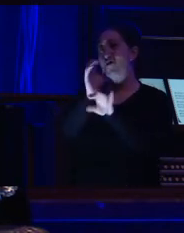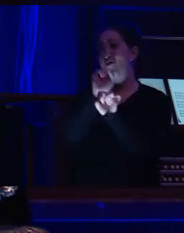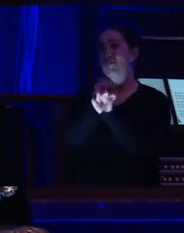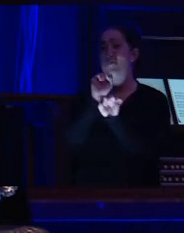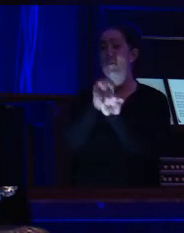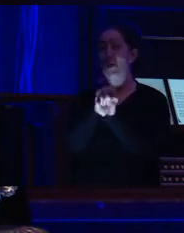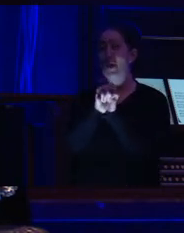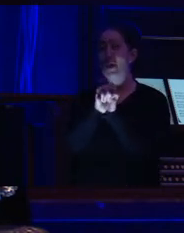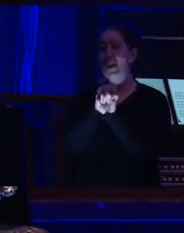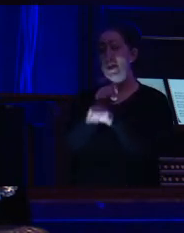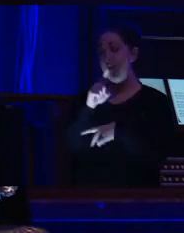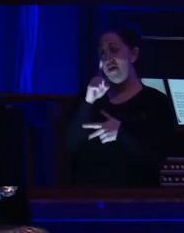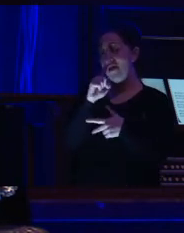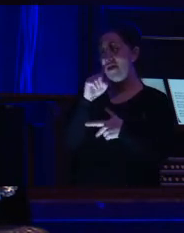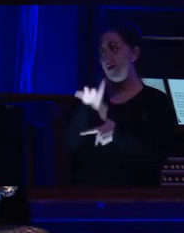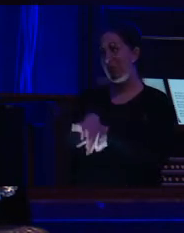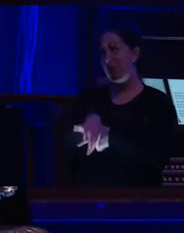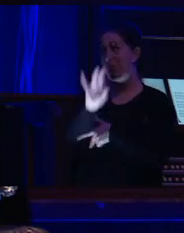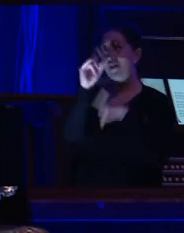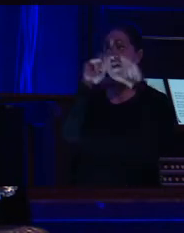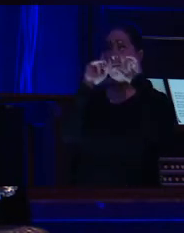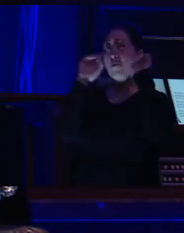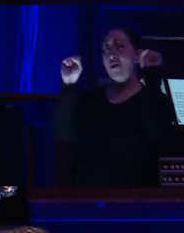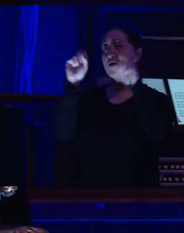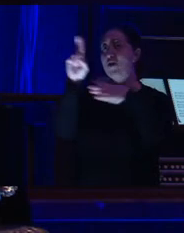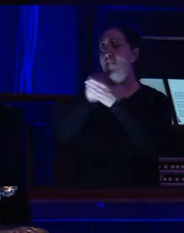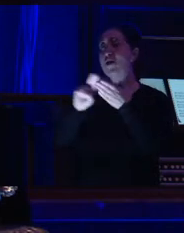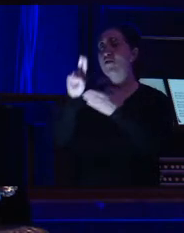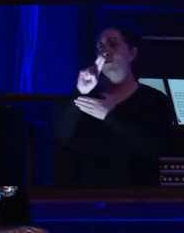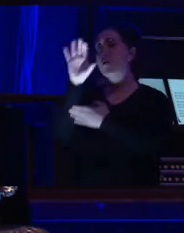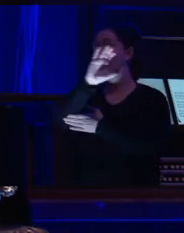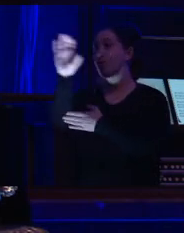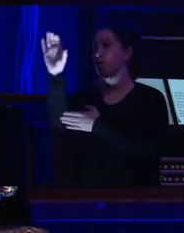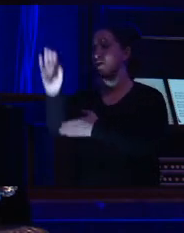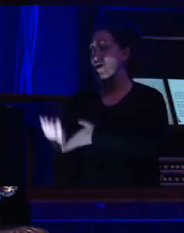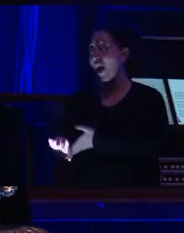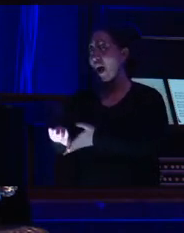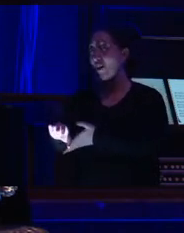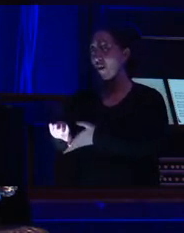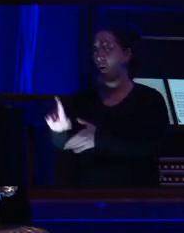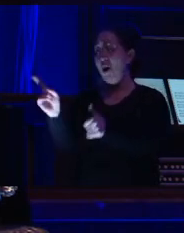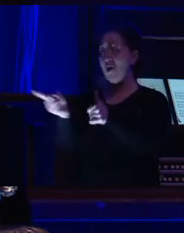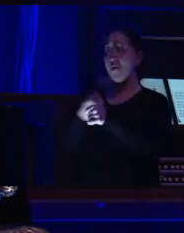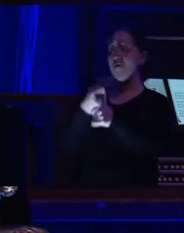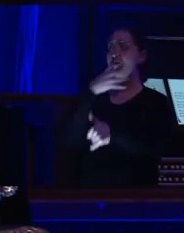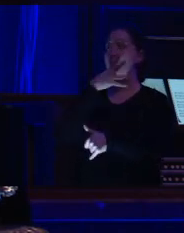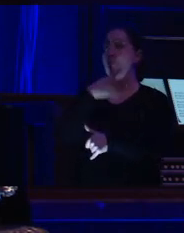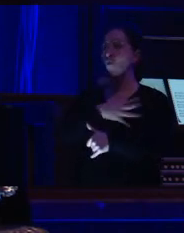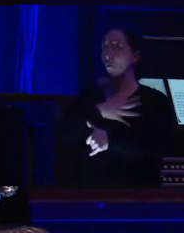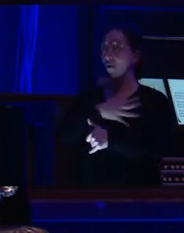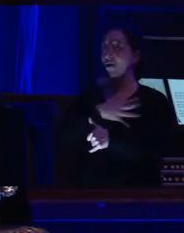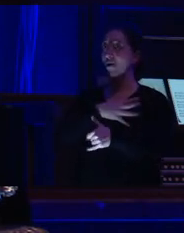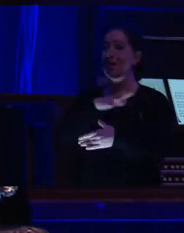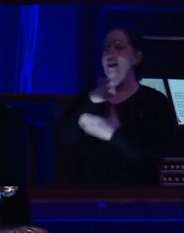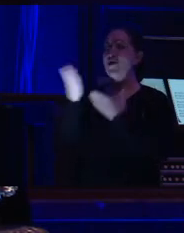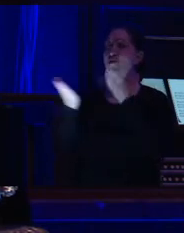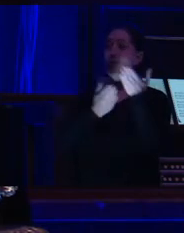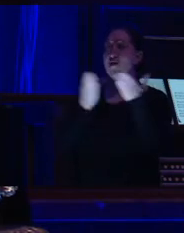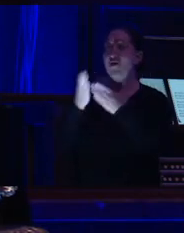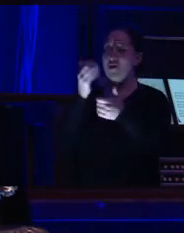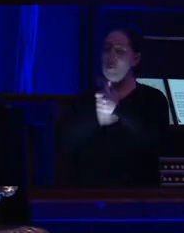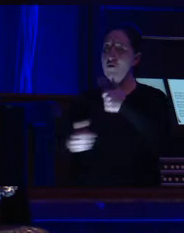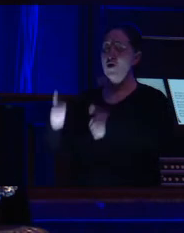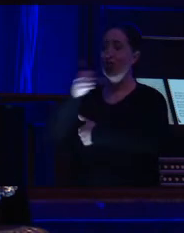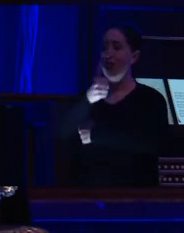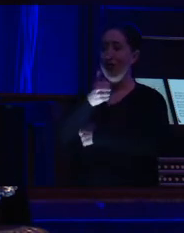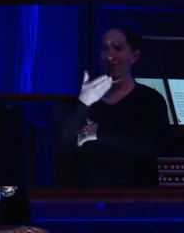then selected president of the University of Chicago, the first woman to serve as its chief executive,